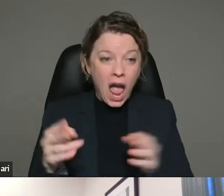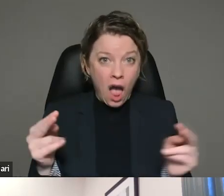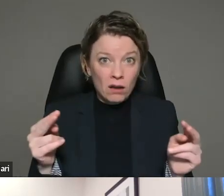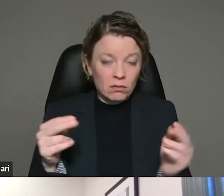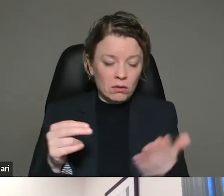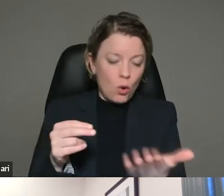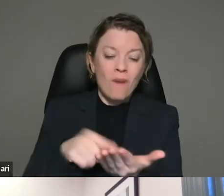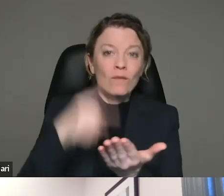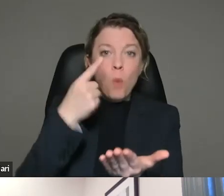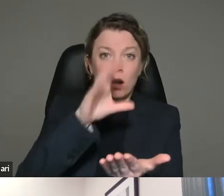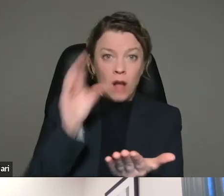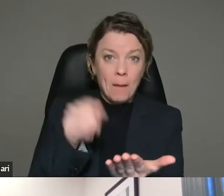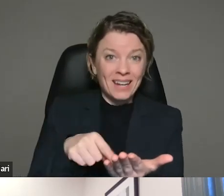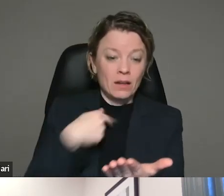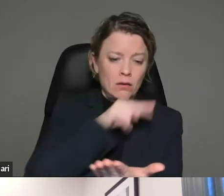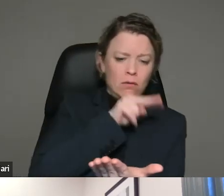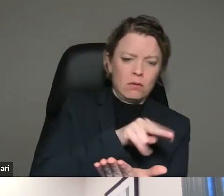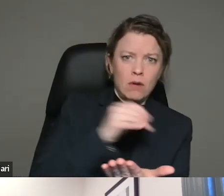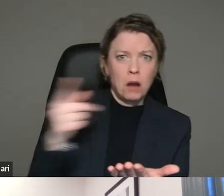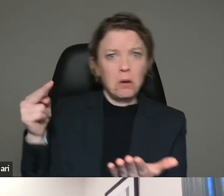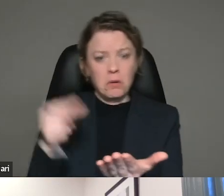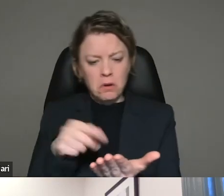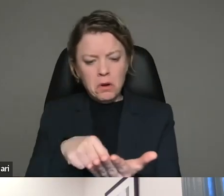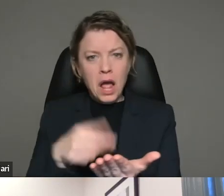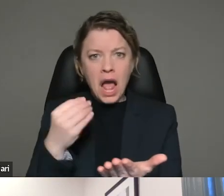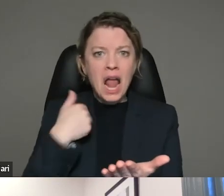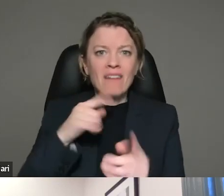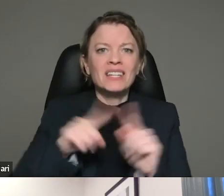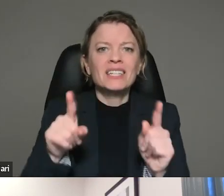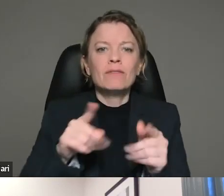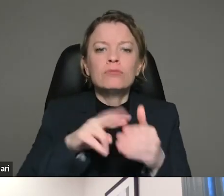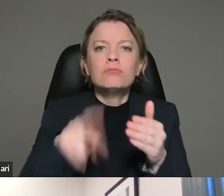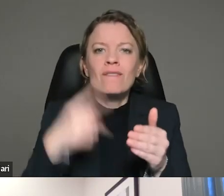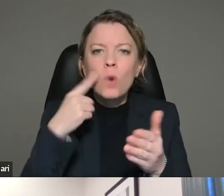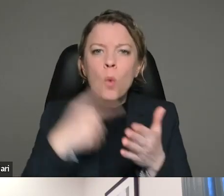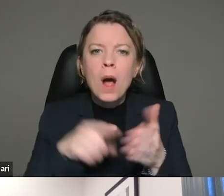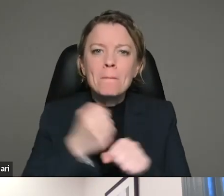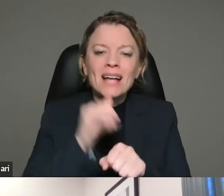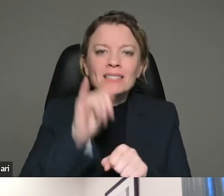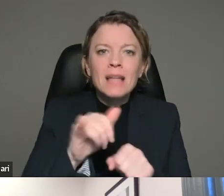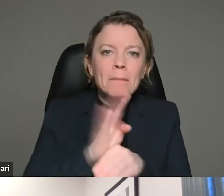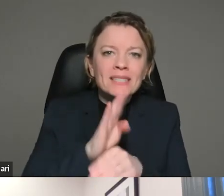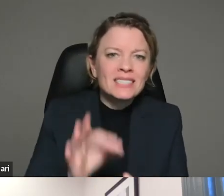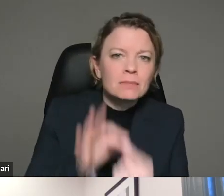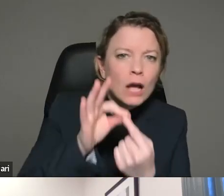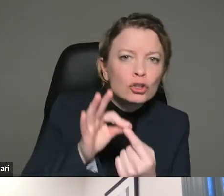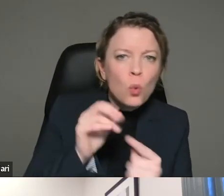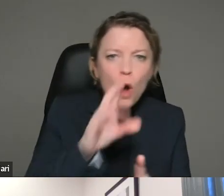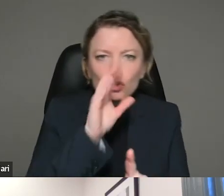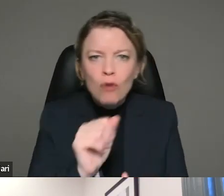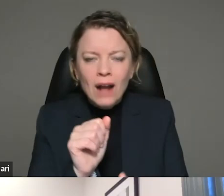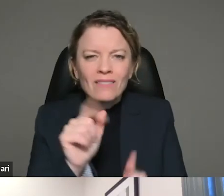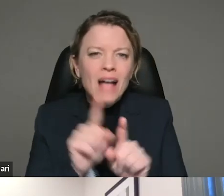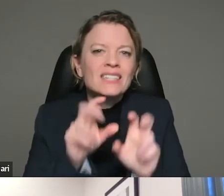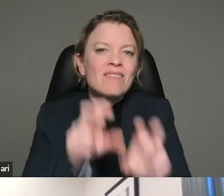very different perspective on what makes this business special and attractive as an investment opportunity or not. And for you